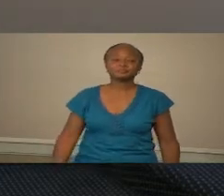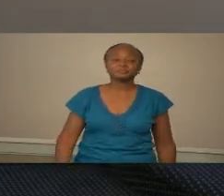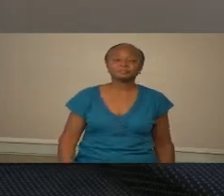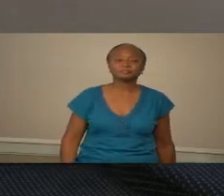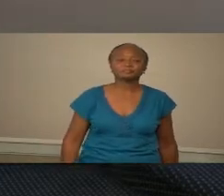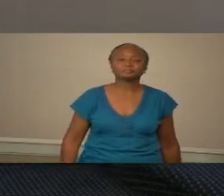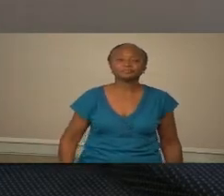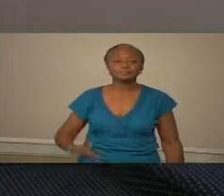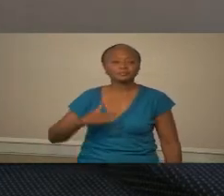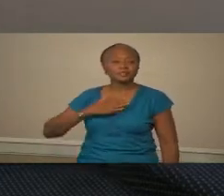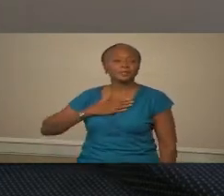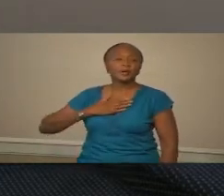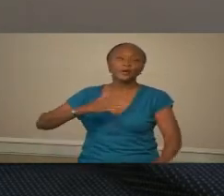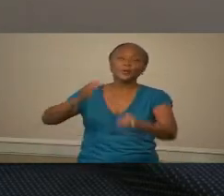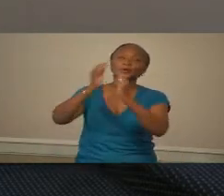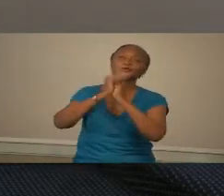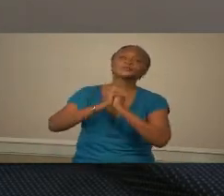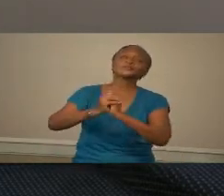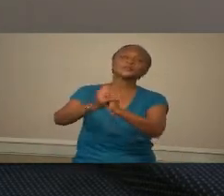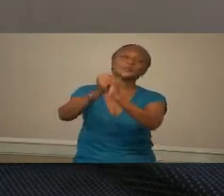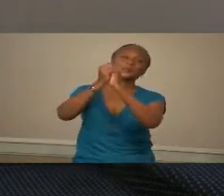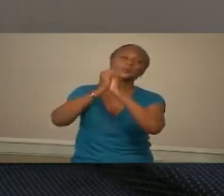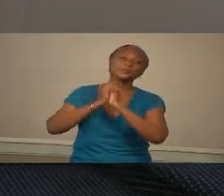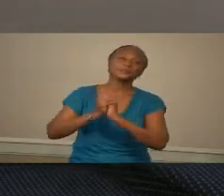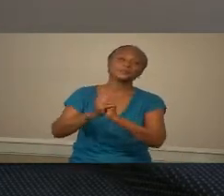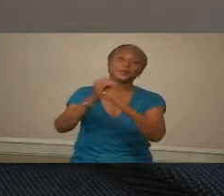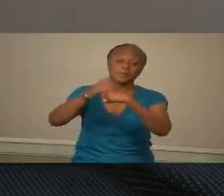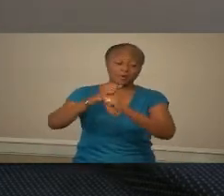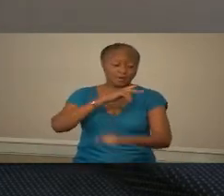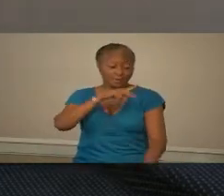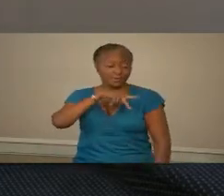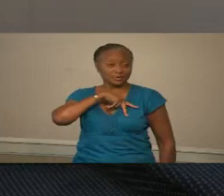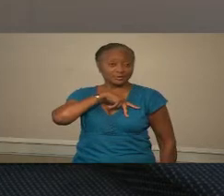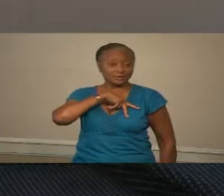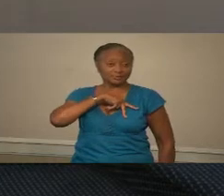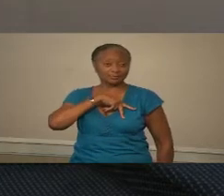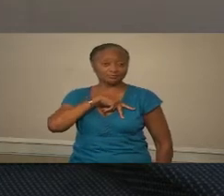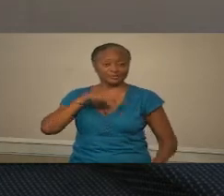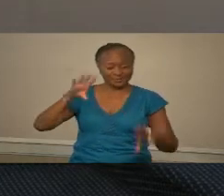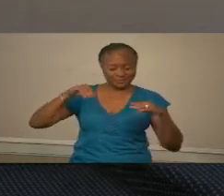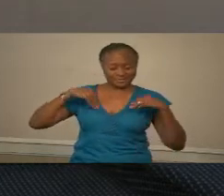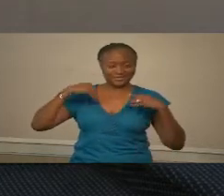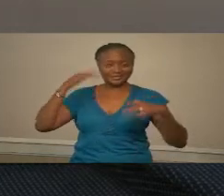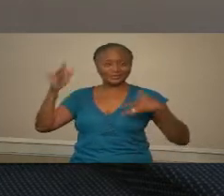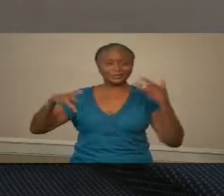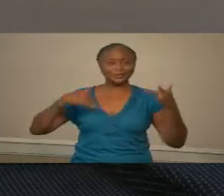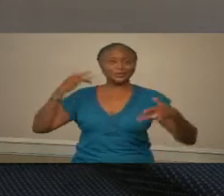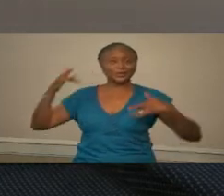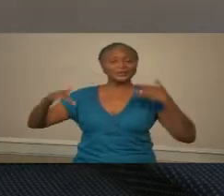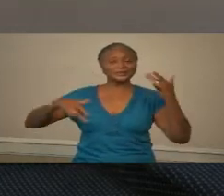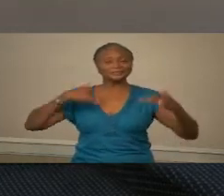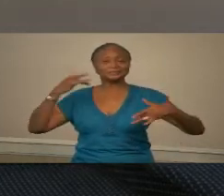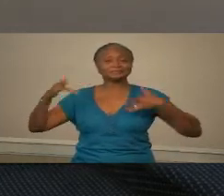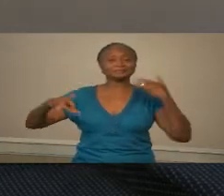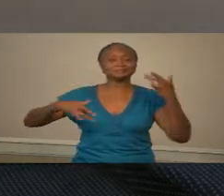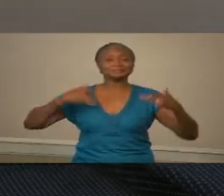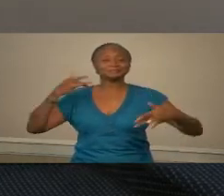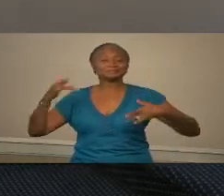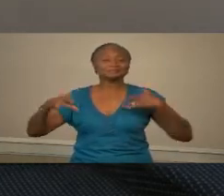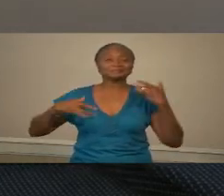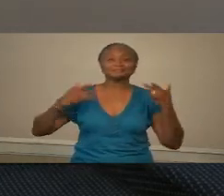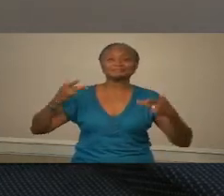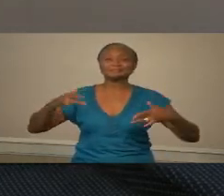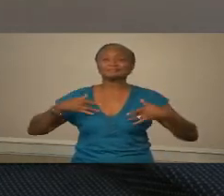Here's my worship. Make it personal. Take joy in it. Wave your hands. Make it